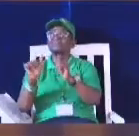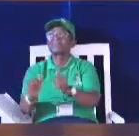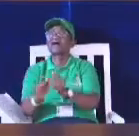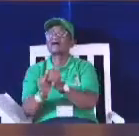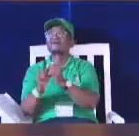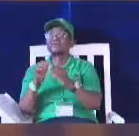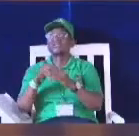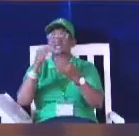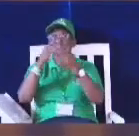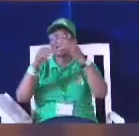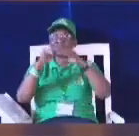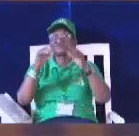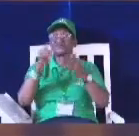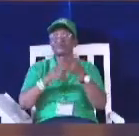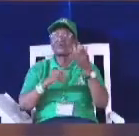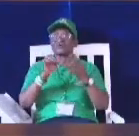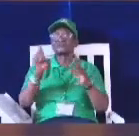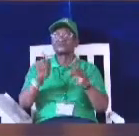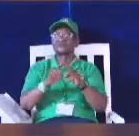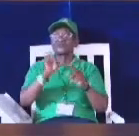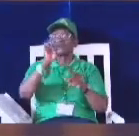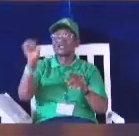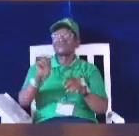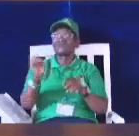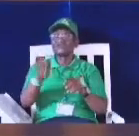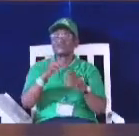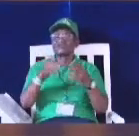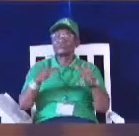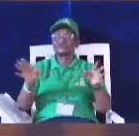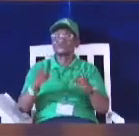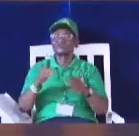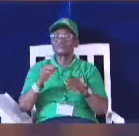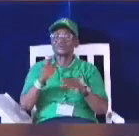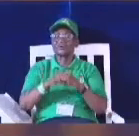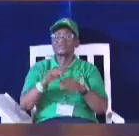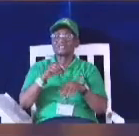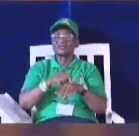Whatever you loose on earth will be loosed in heaven.